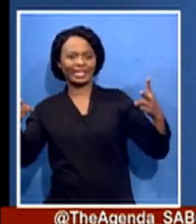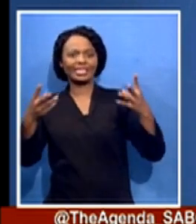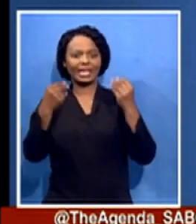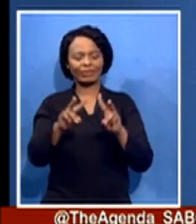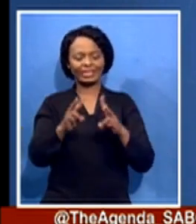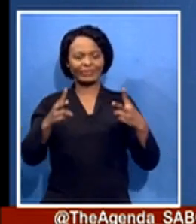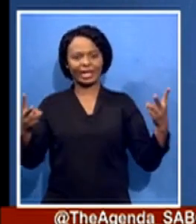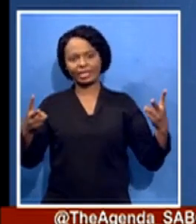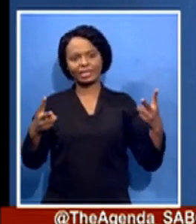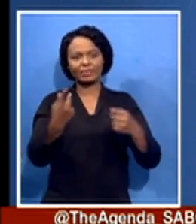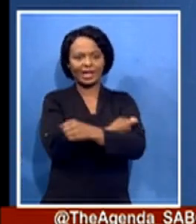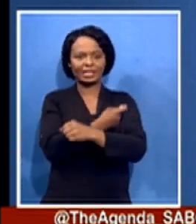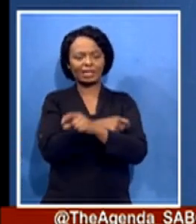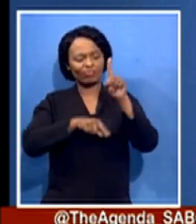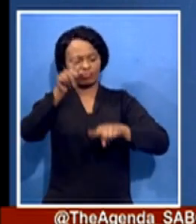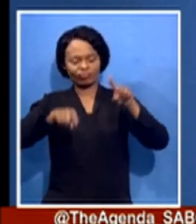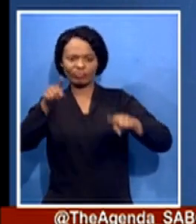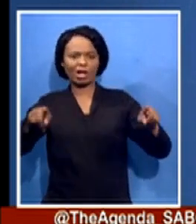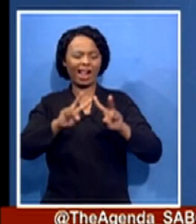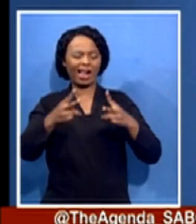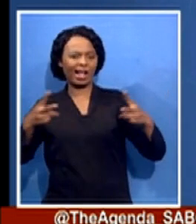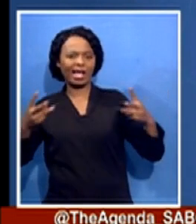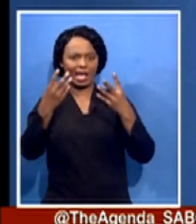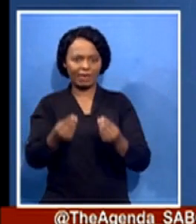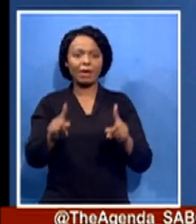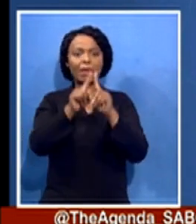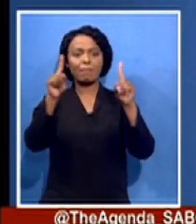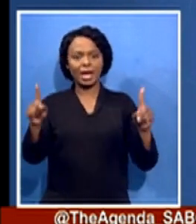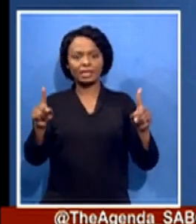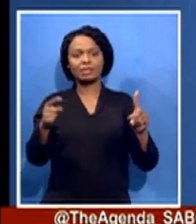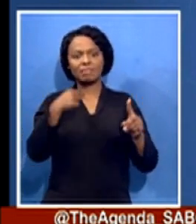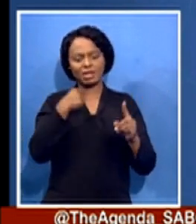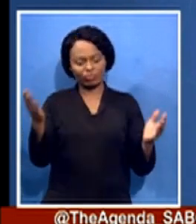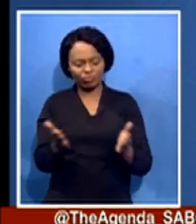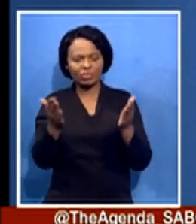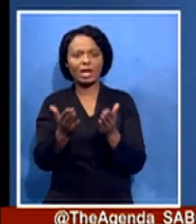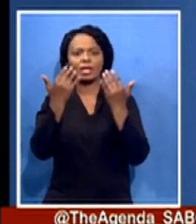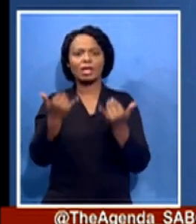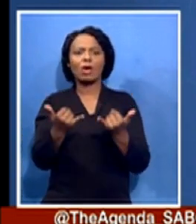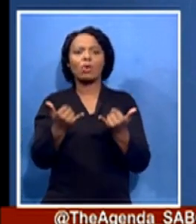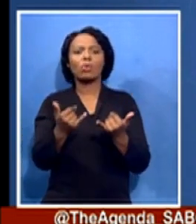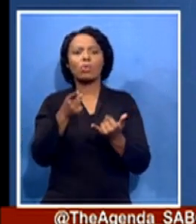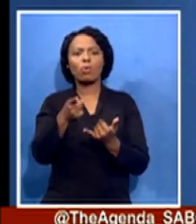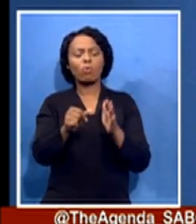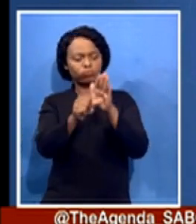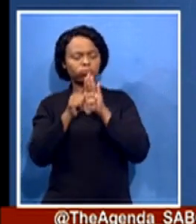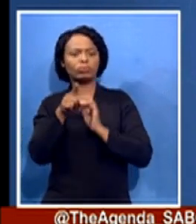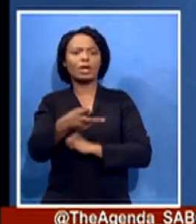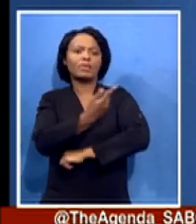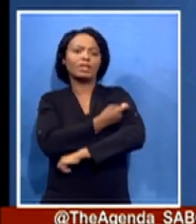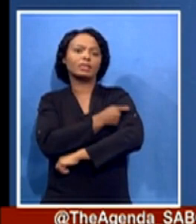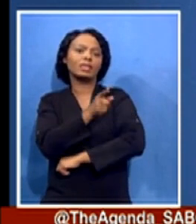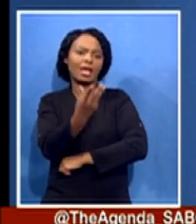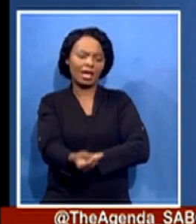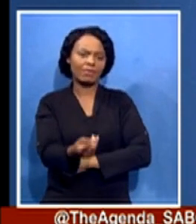to emphasize, they are extremely rare. And what we talk about then is benefit risk. What is the benefit